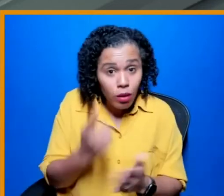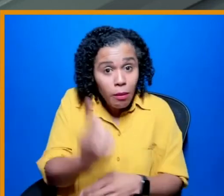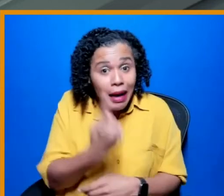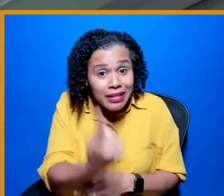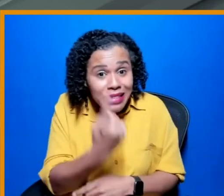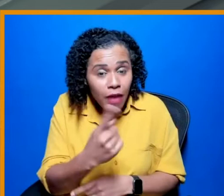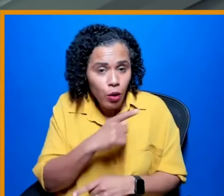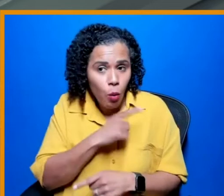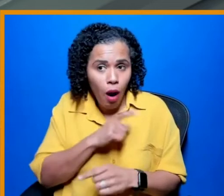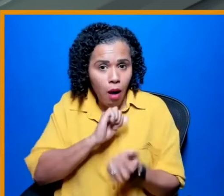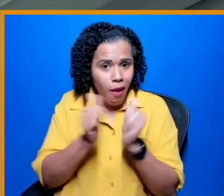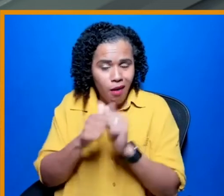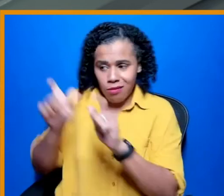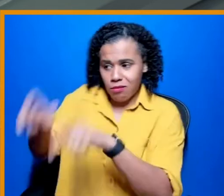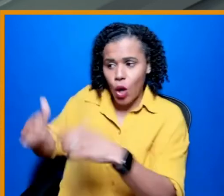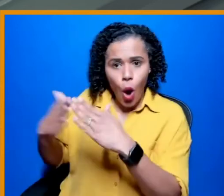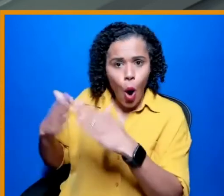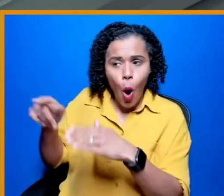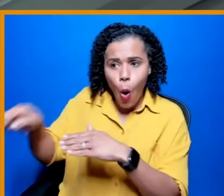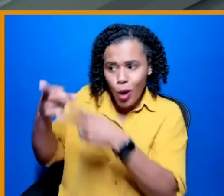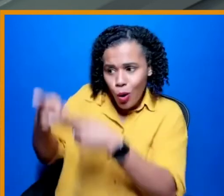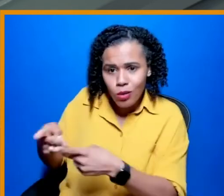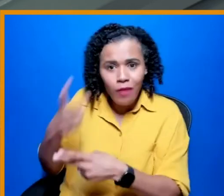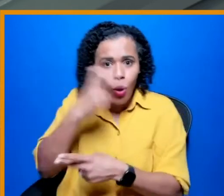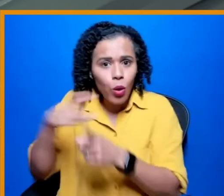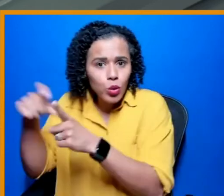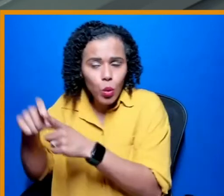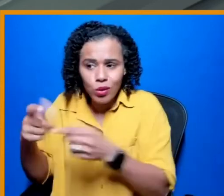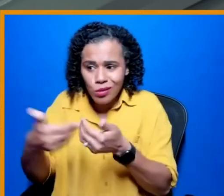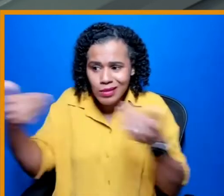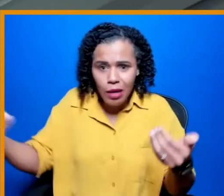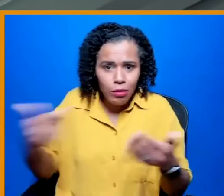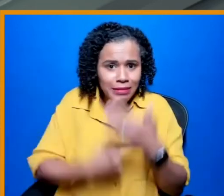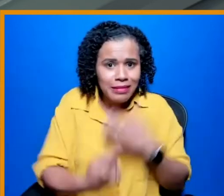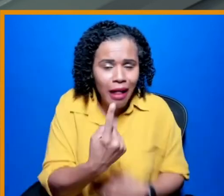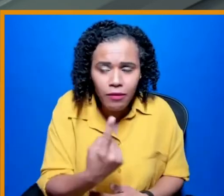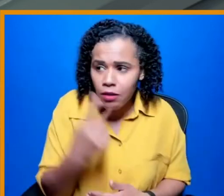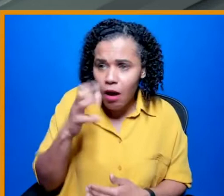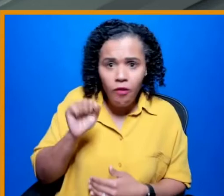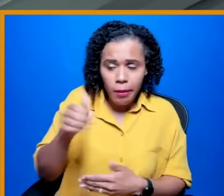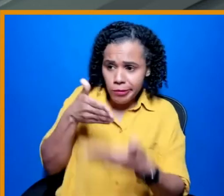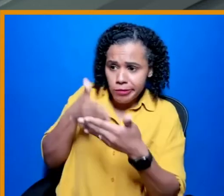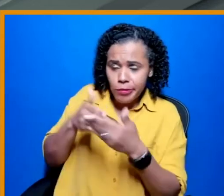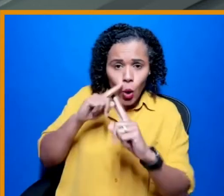There were others who'd missed holding a sick relative's hand or from visiting them in care homes, or those unable to attend the funeral of a loved